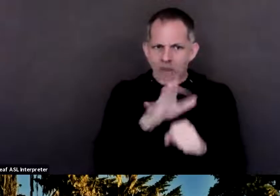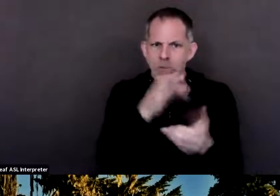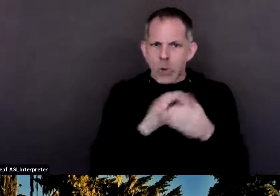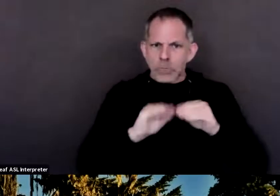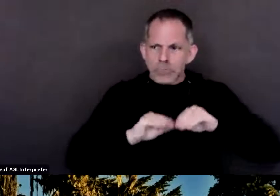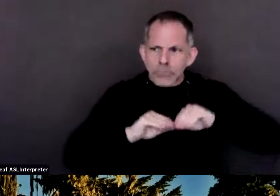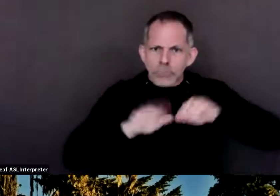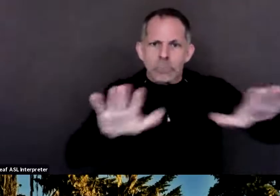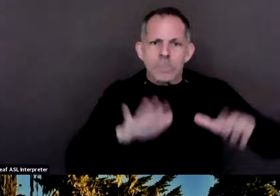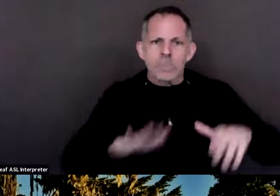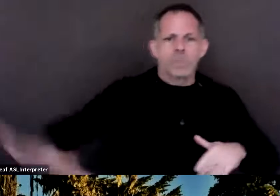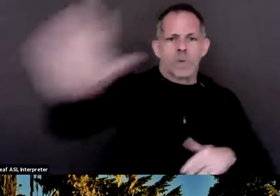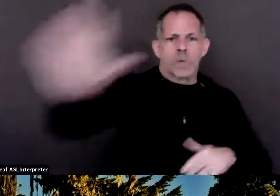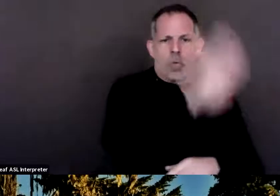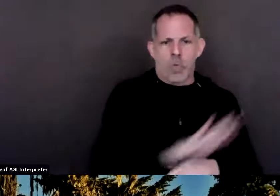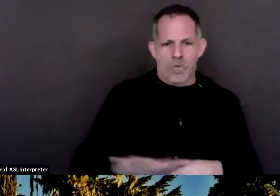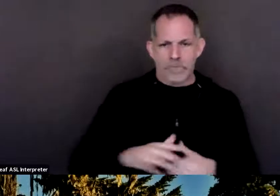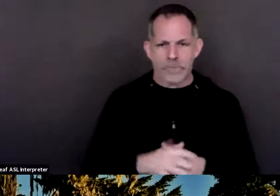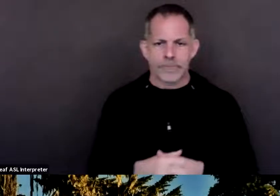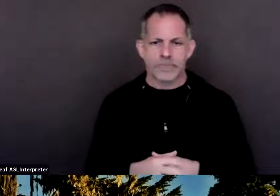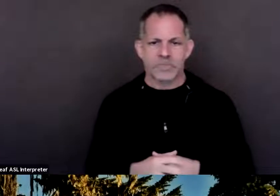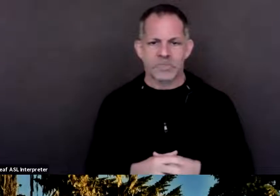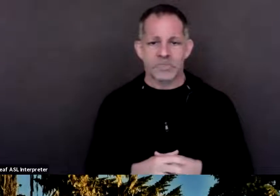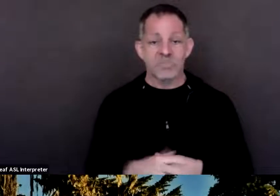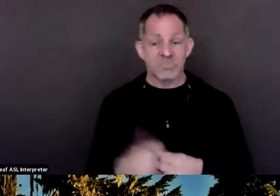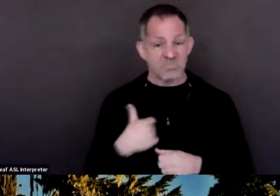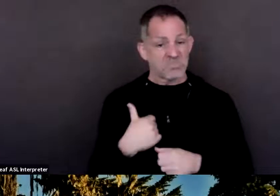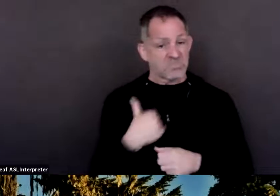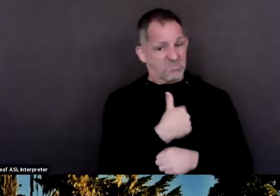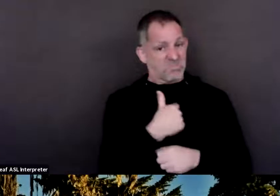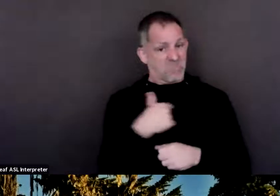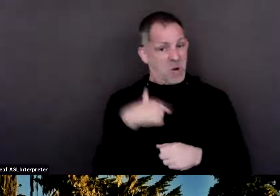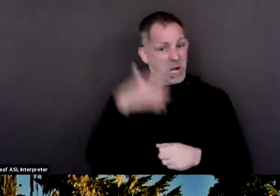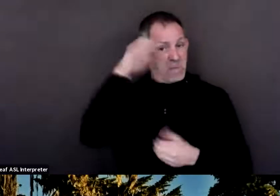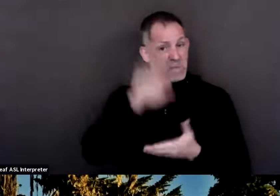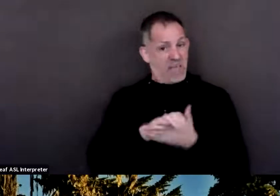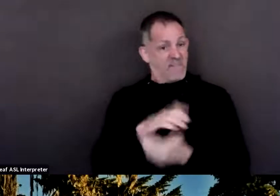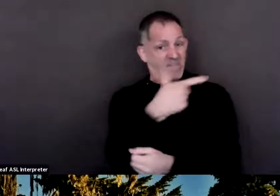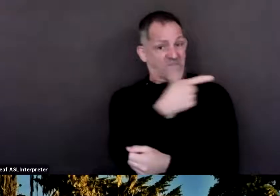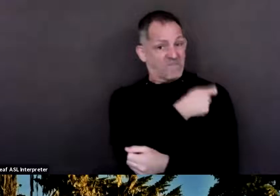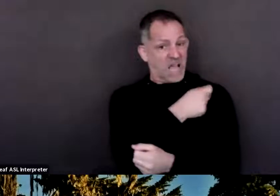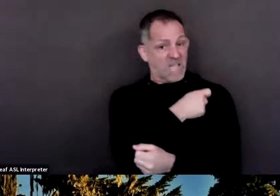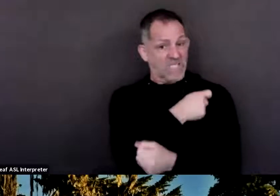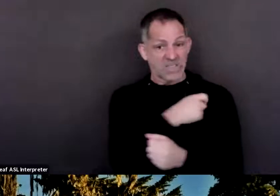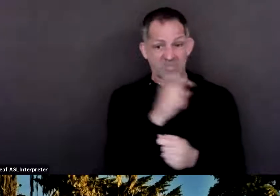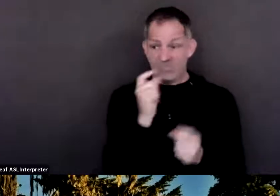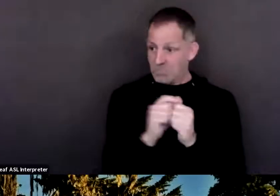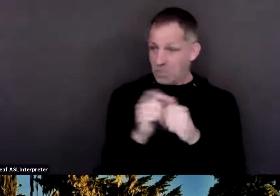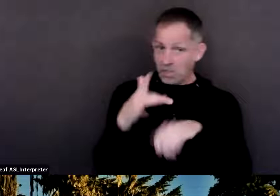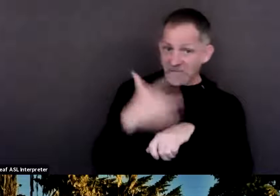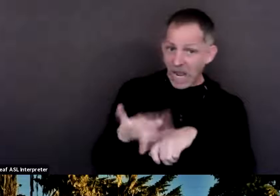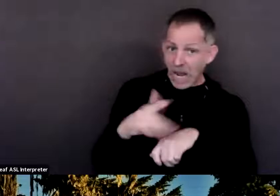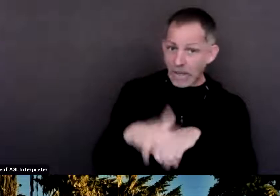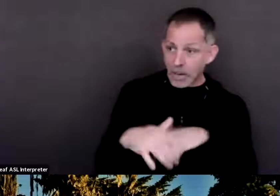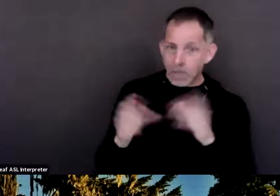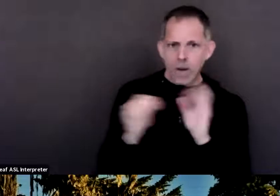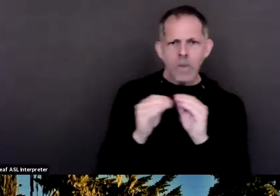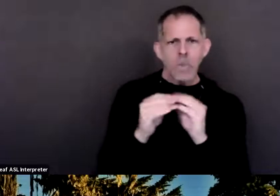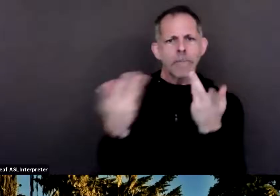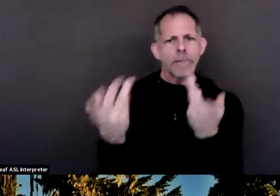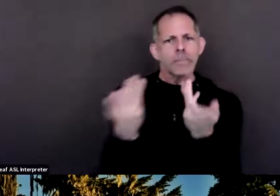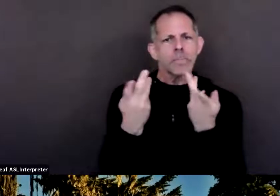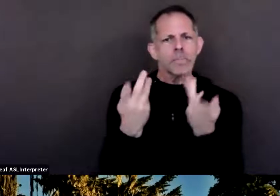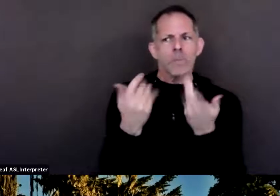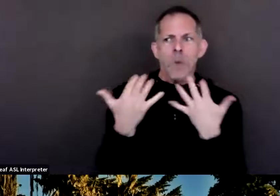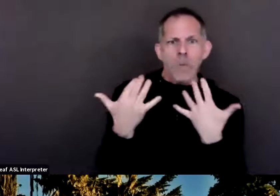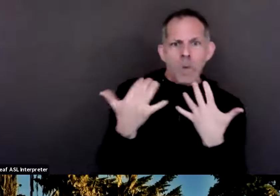we all believe that vaccine availability will increase. I know we've all been waiting patiently, or in some cases, not